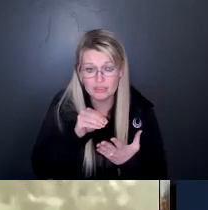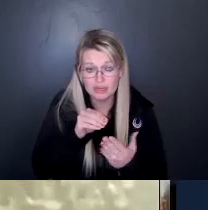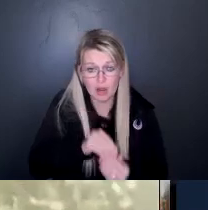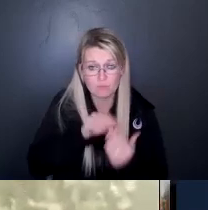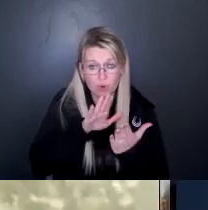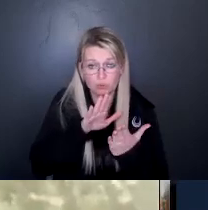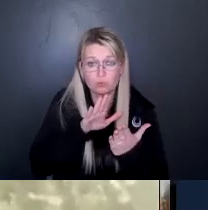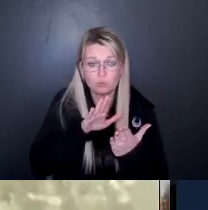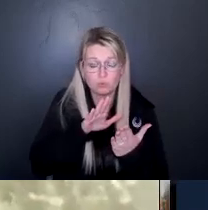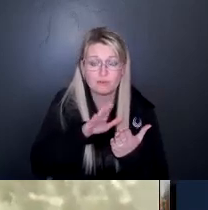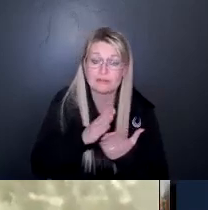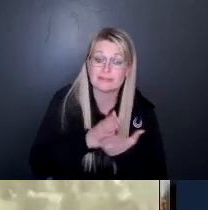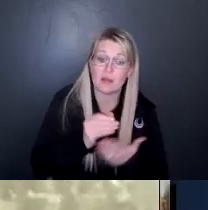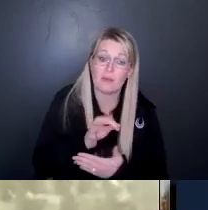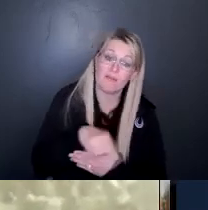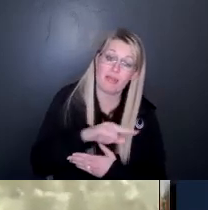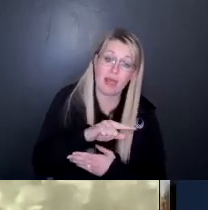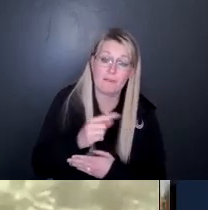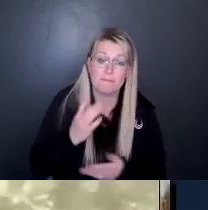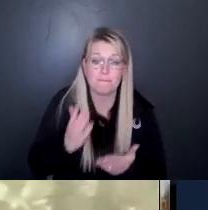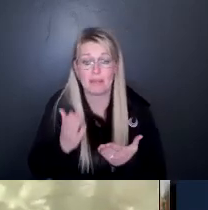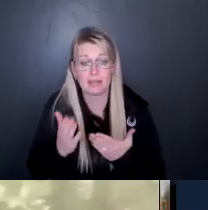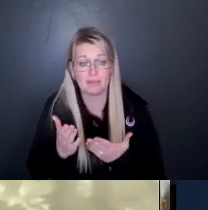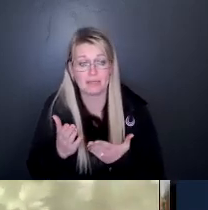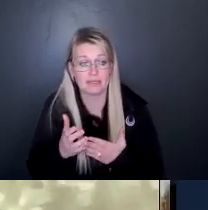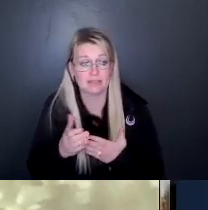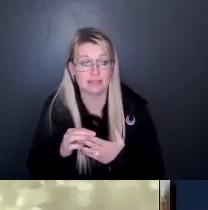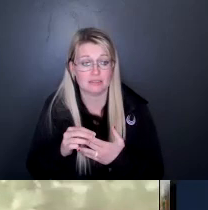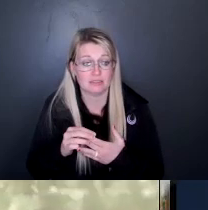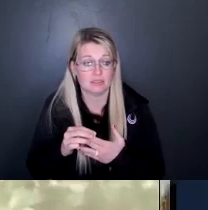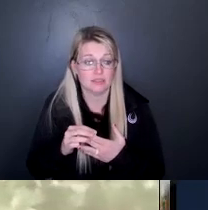approaches. Some of them may need